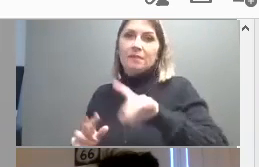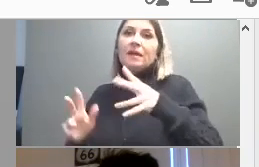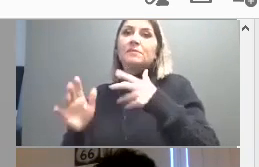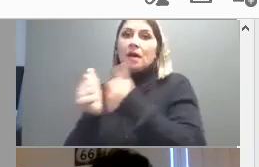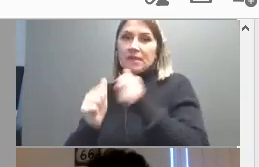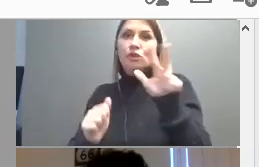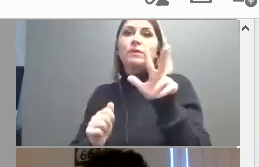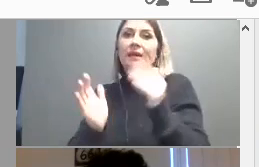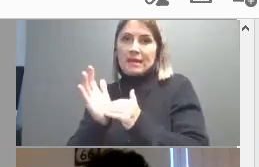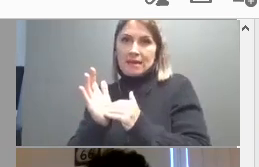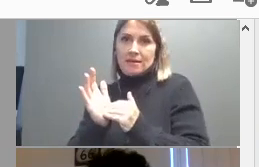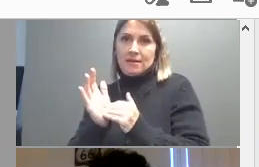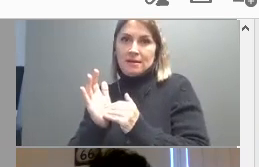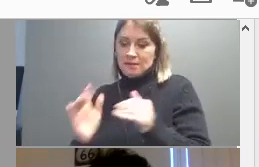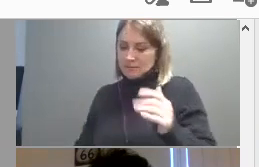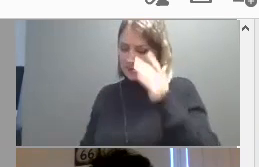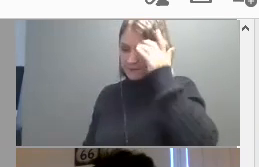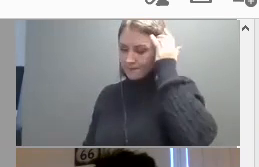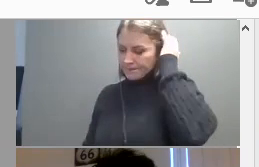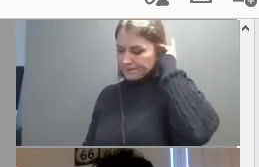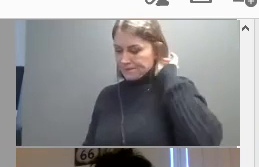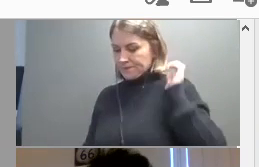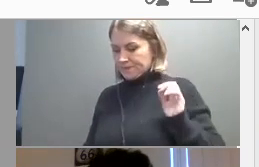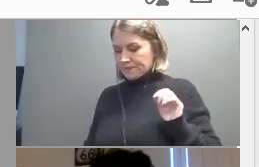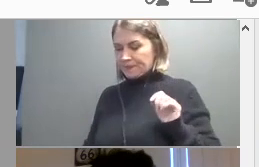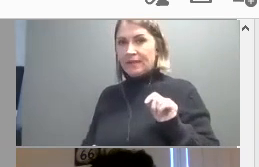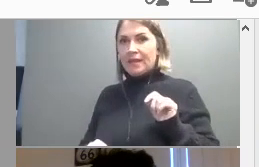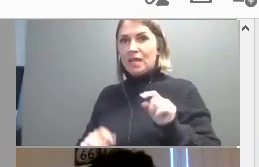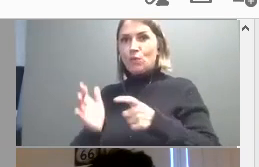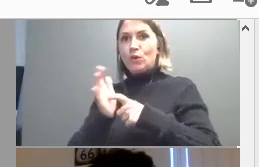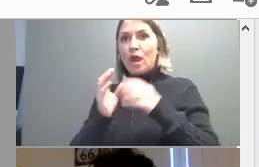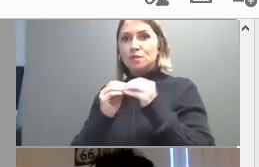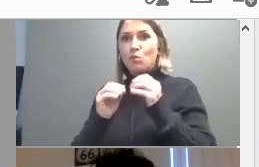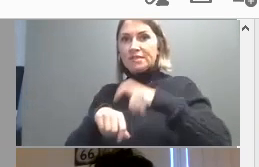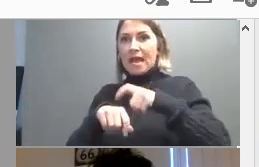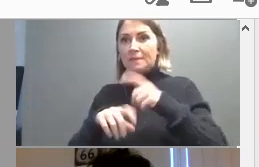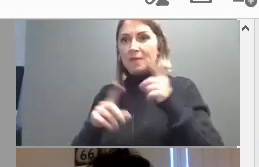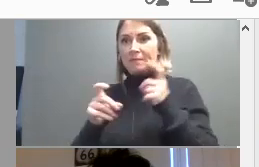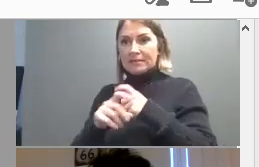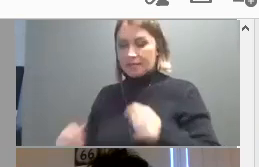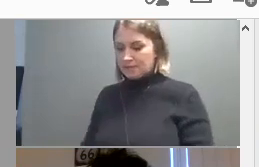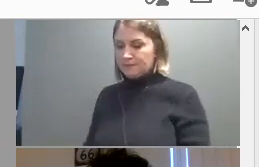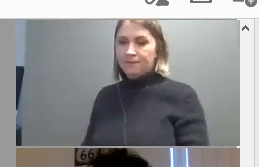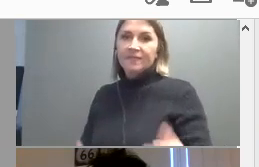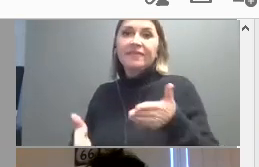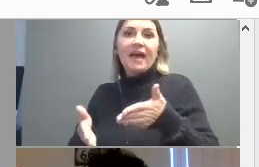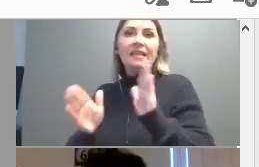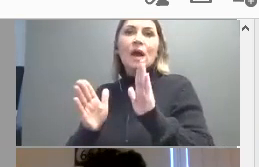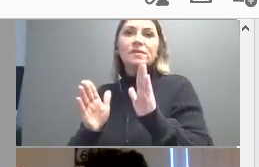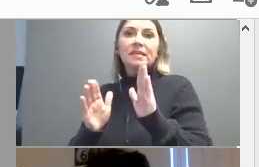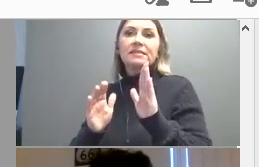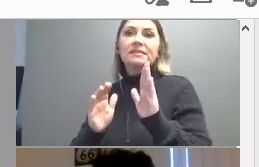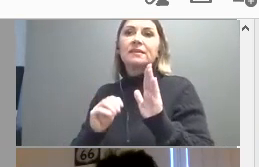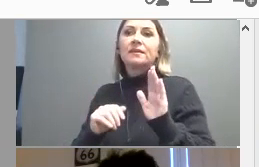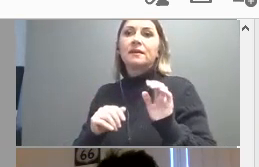again. And in that particular scenario, it requires more time complexity, but it allows us the capability of